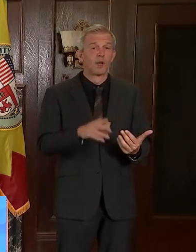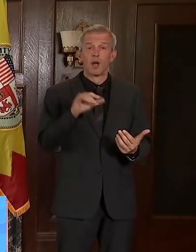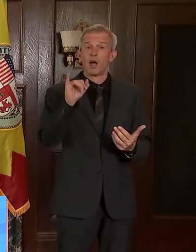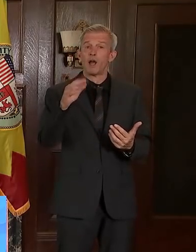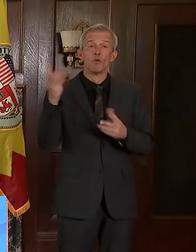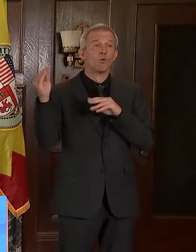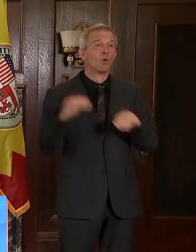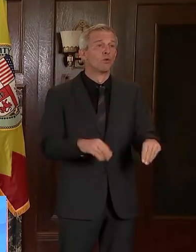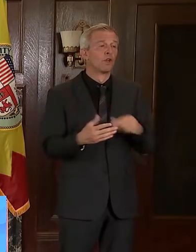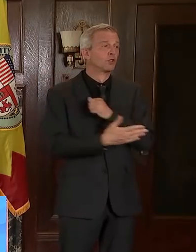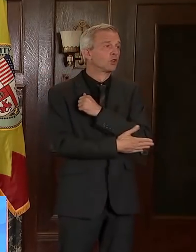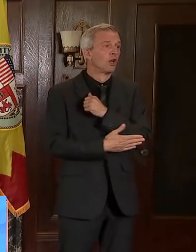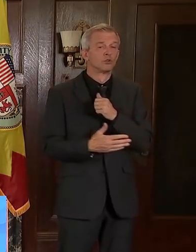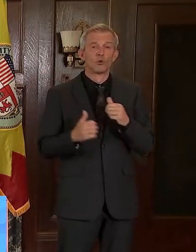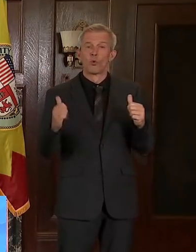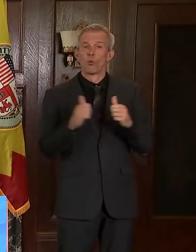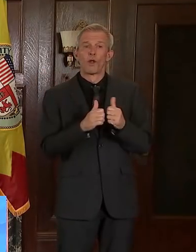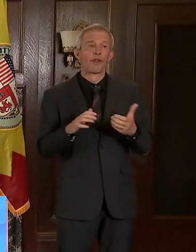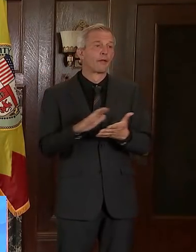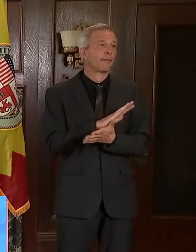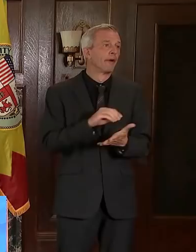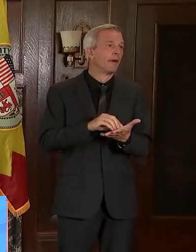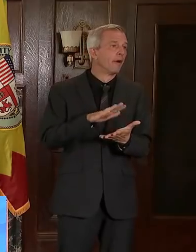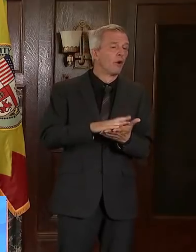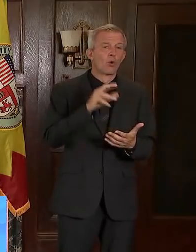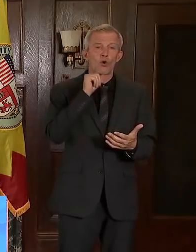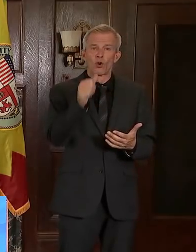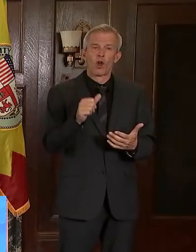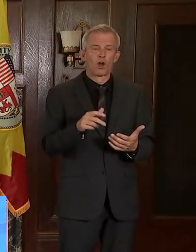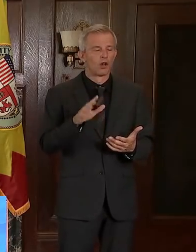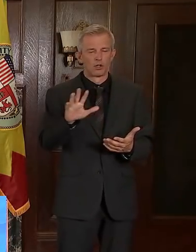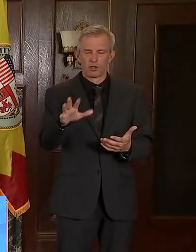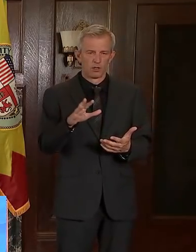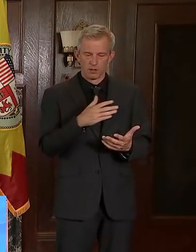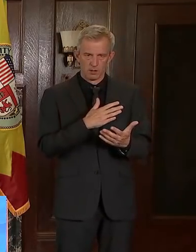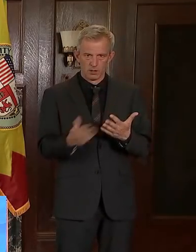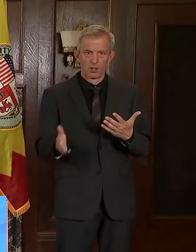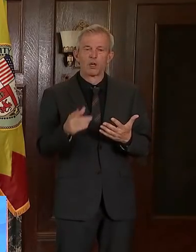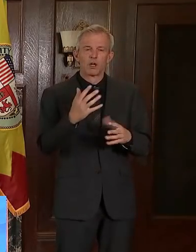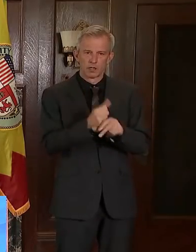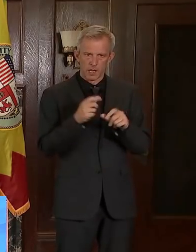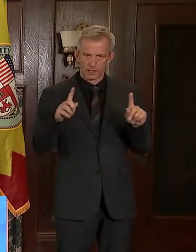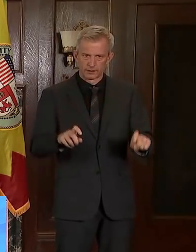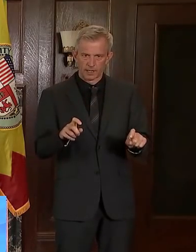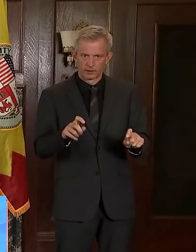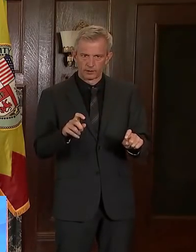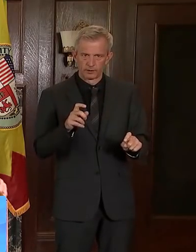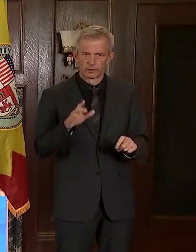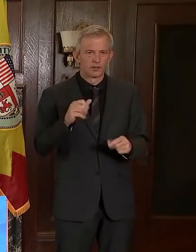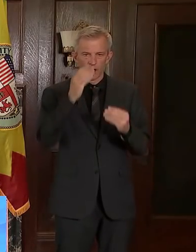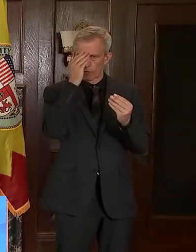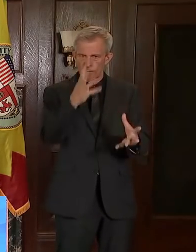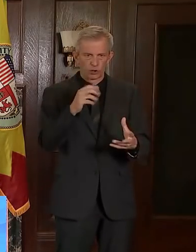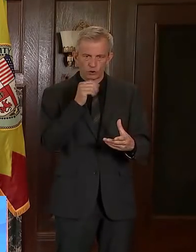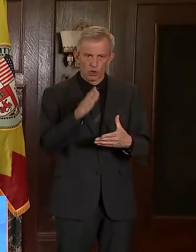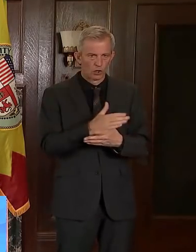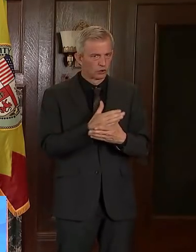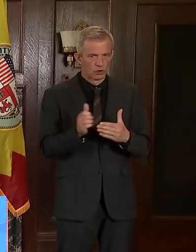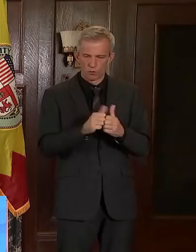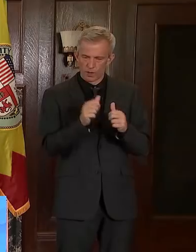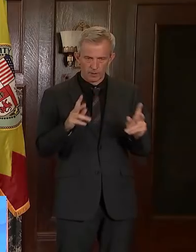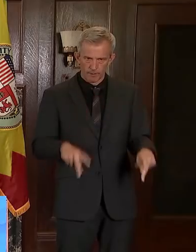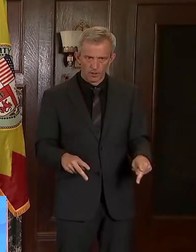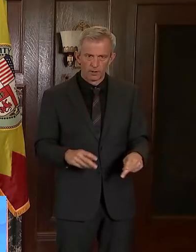well, don't be scared about getting a test. That information is not shared with anybody. So sign up now at